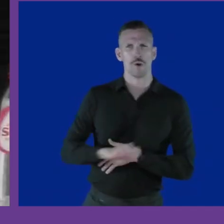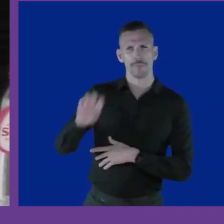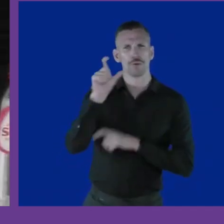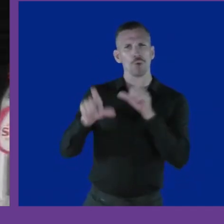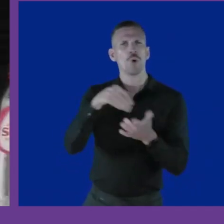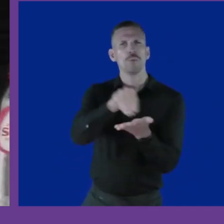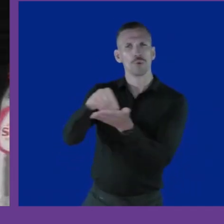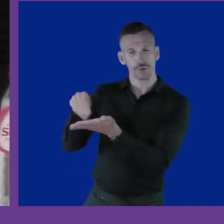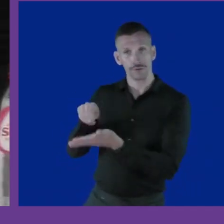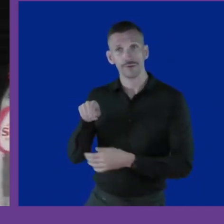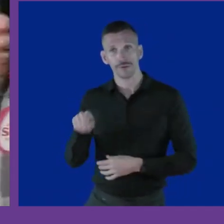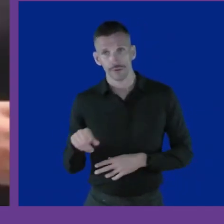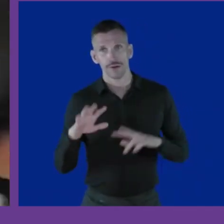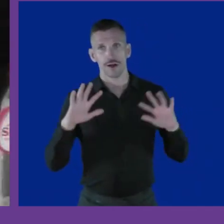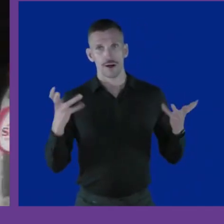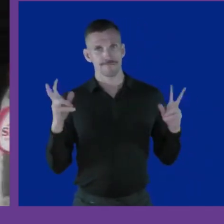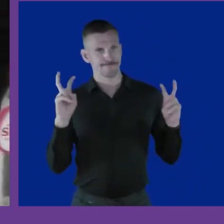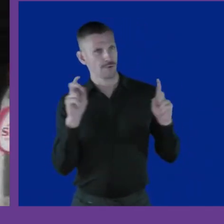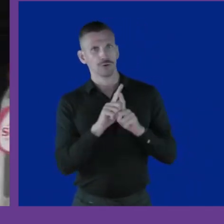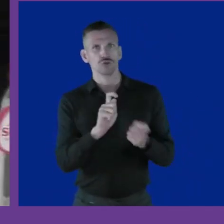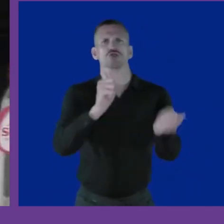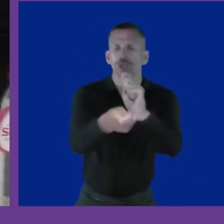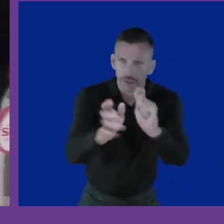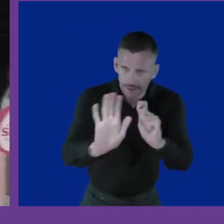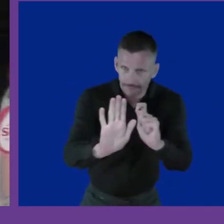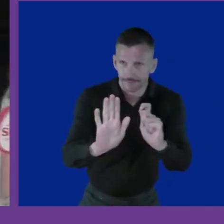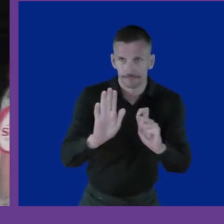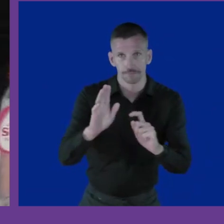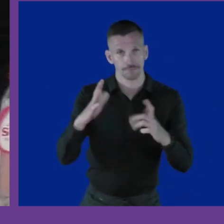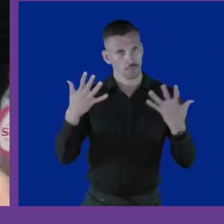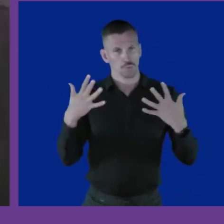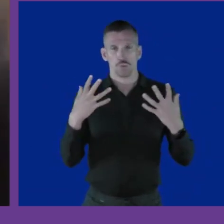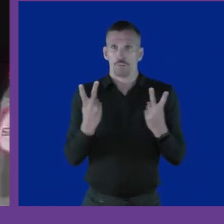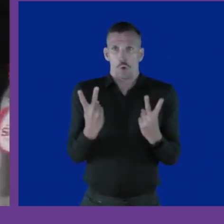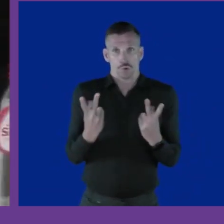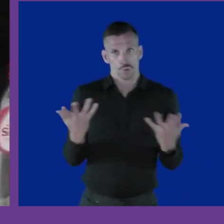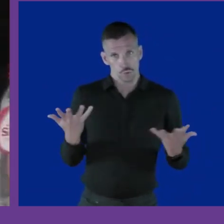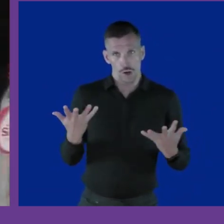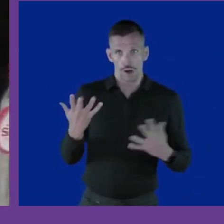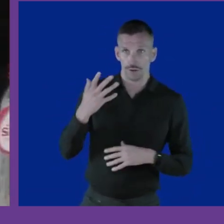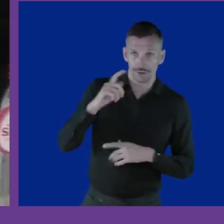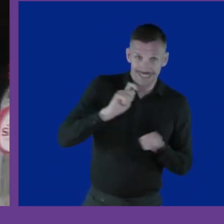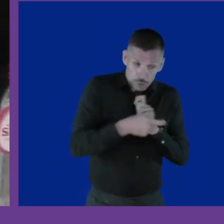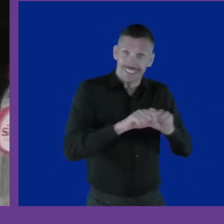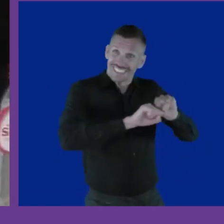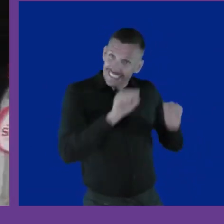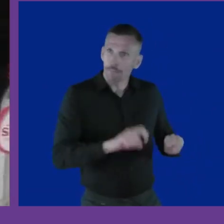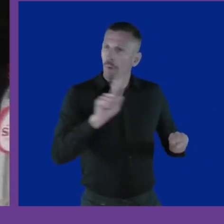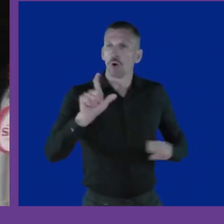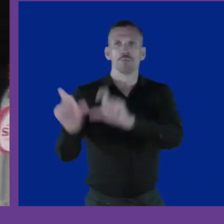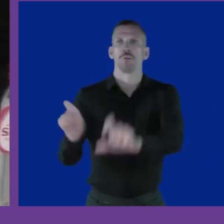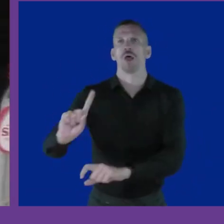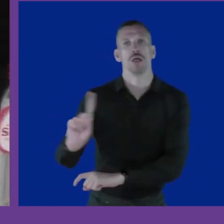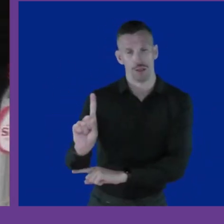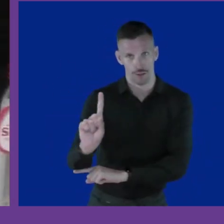system. I think this is something which is really important and should be a key takeaway of the day-to-day, which is